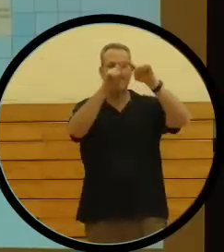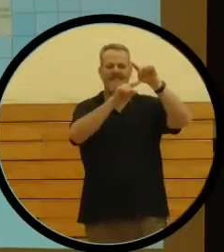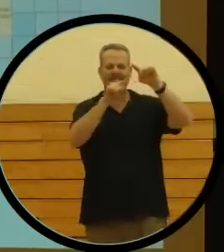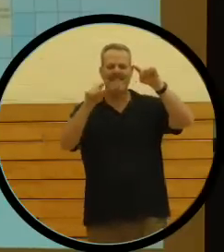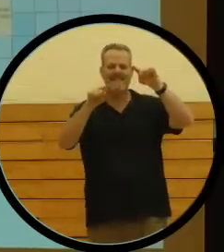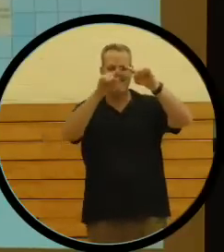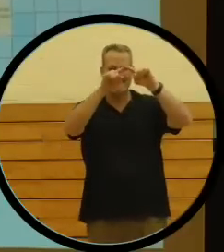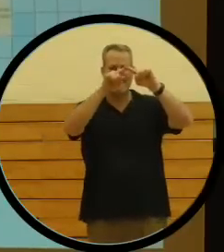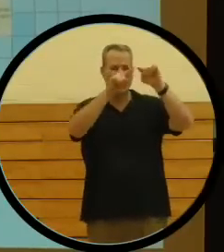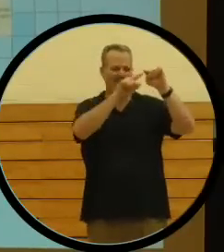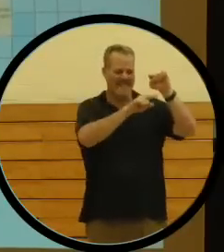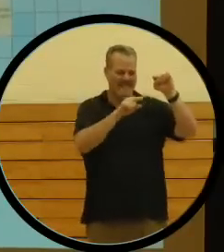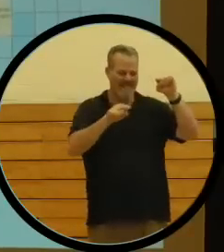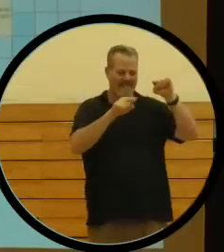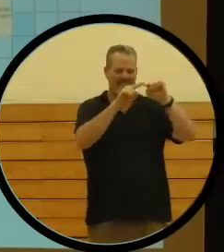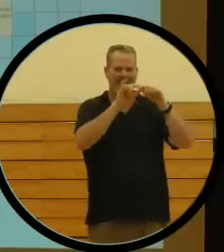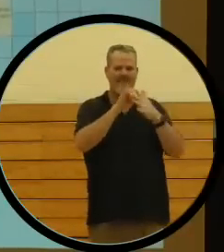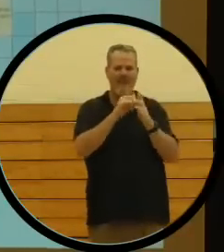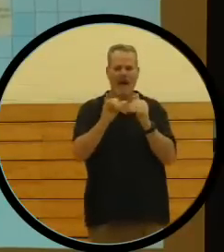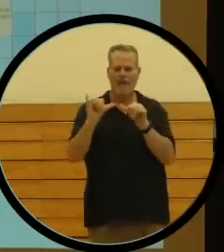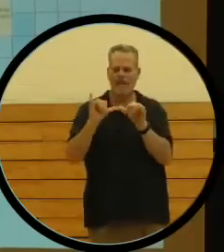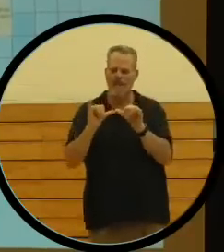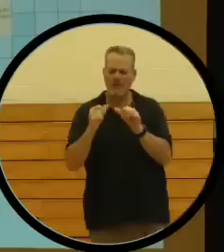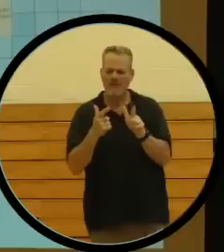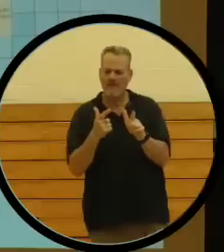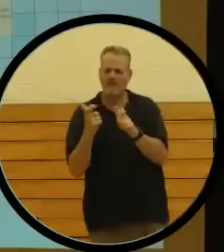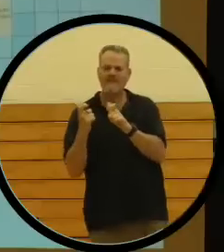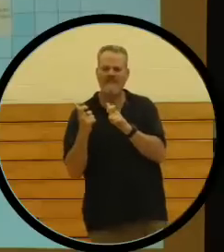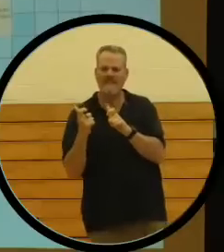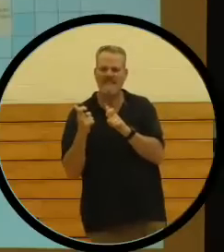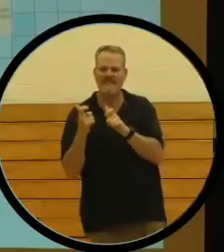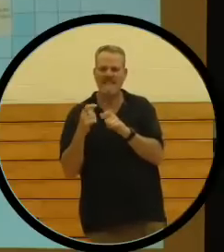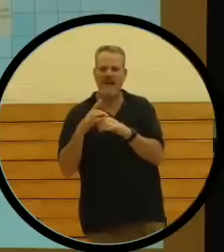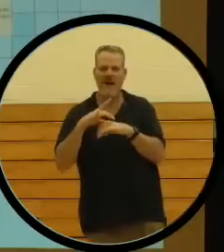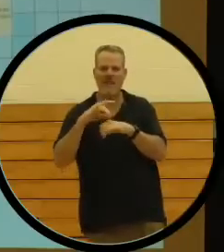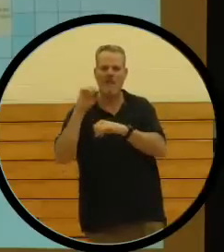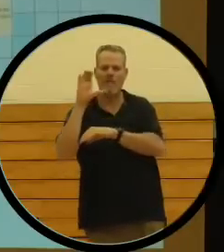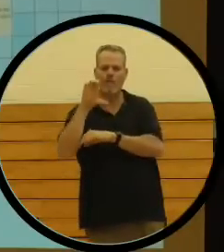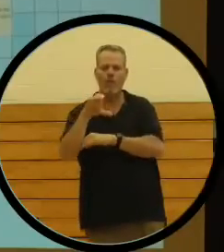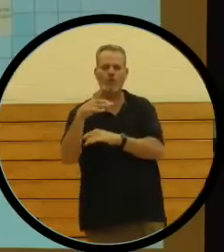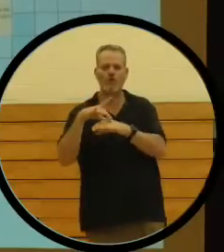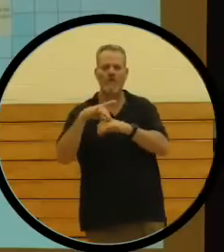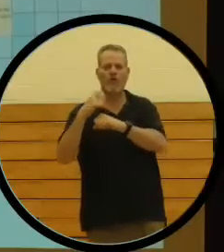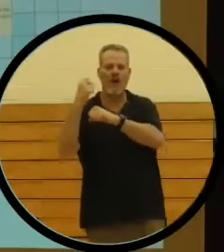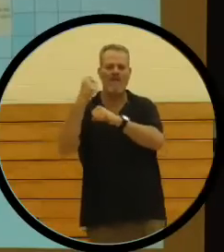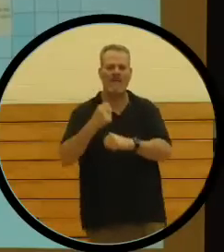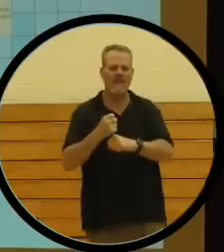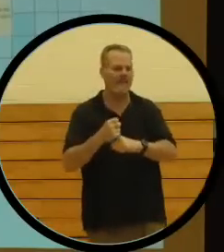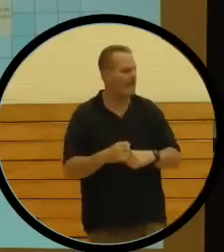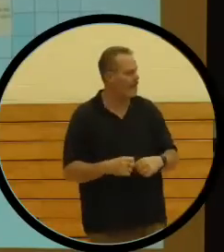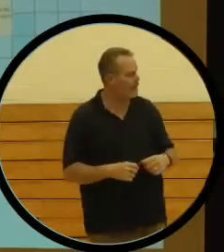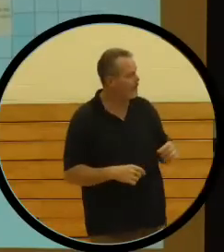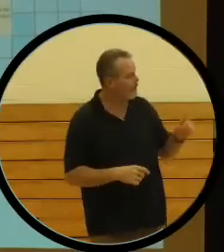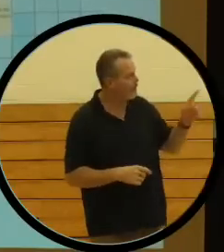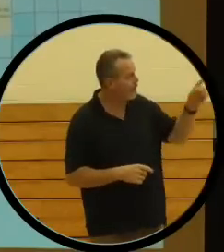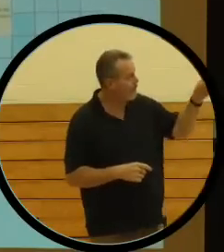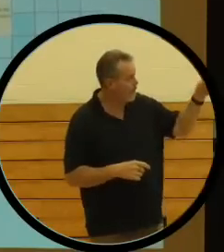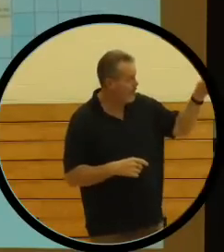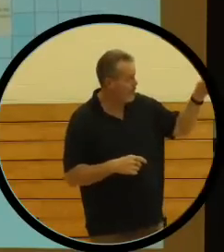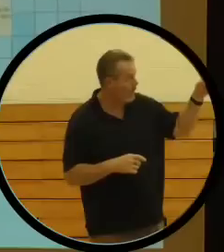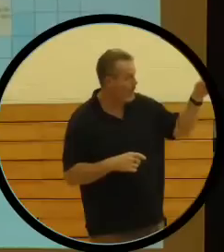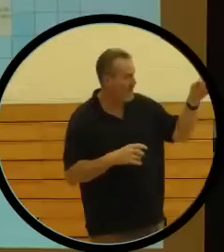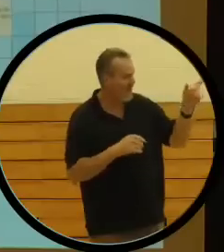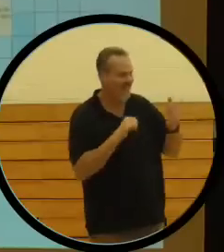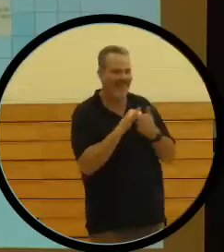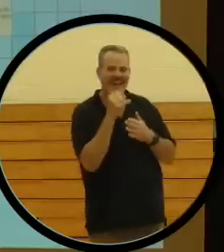are accelerometers, which measure that acceleration of the force of gravity. And if you notice, that triangle right in Pahala is lit up